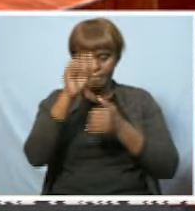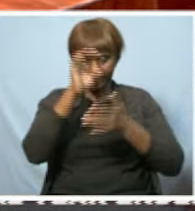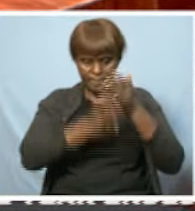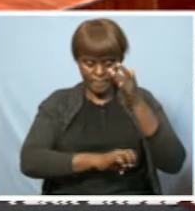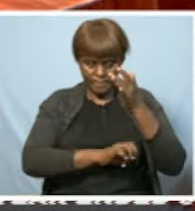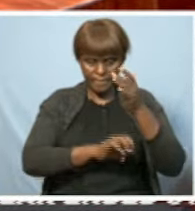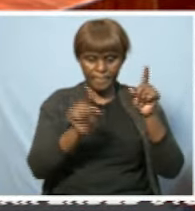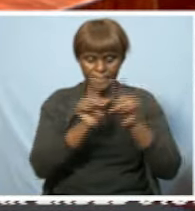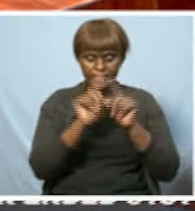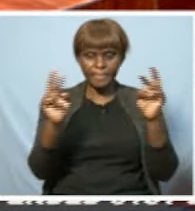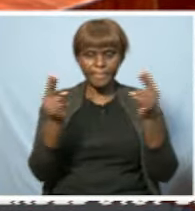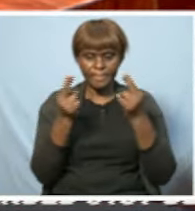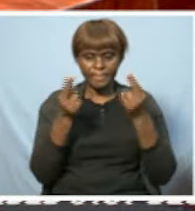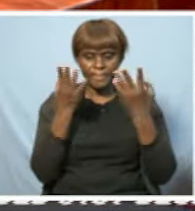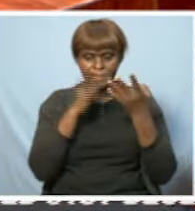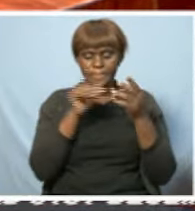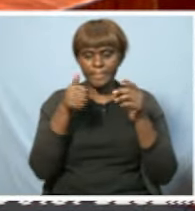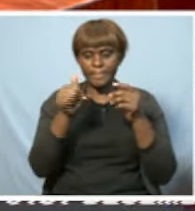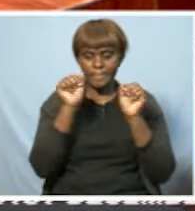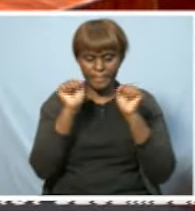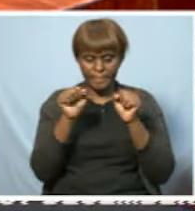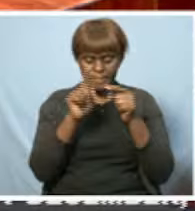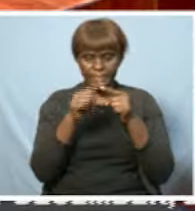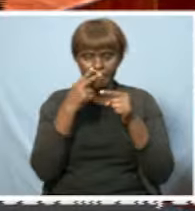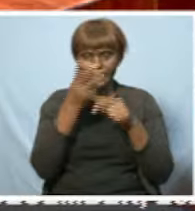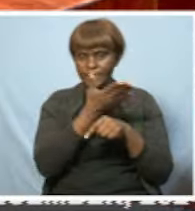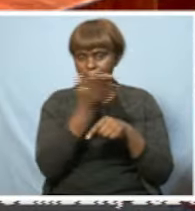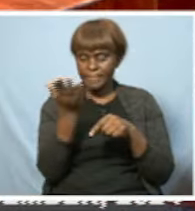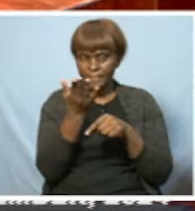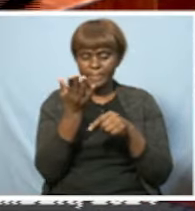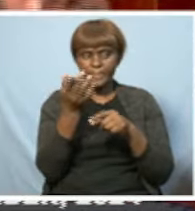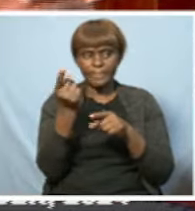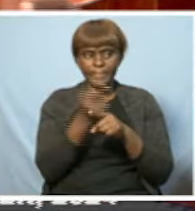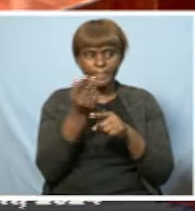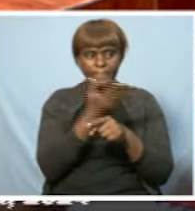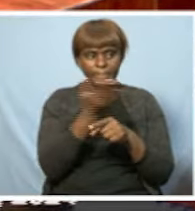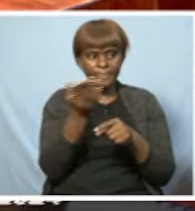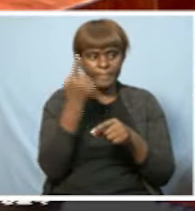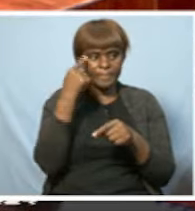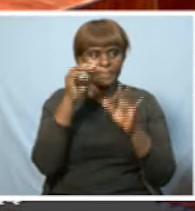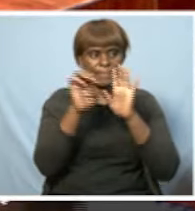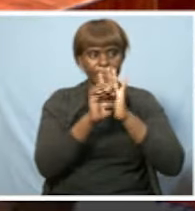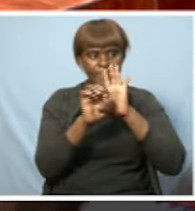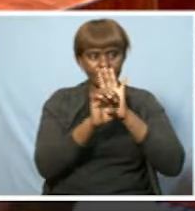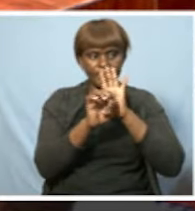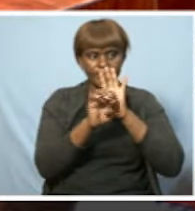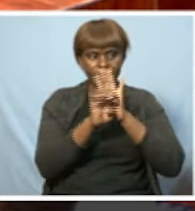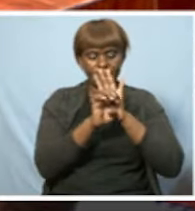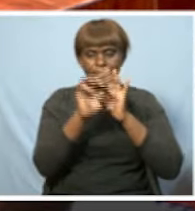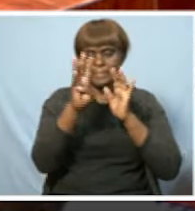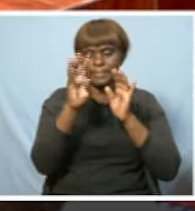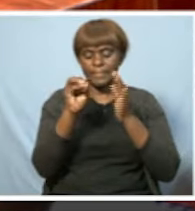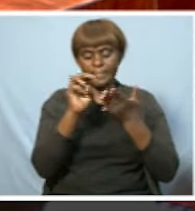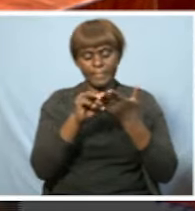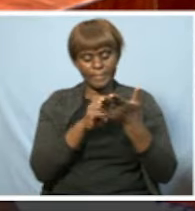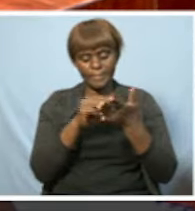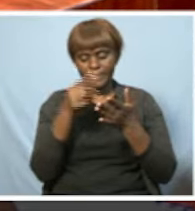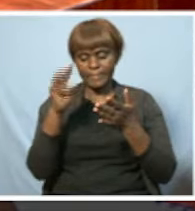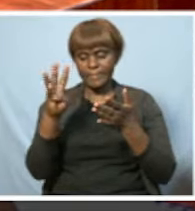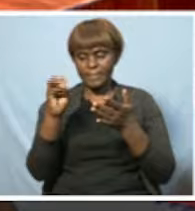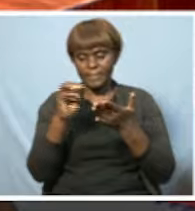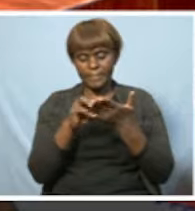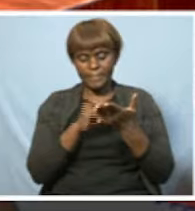the reconciliation so that you are able to see out of, for example, the 40 million for